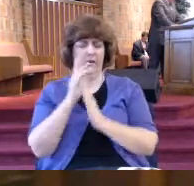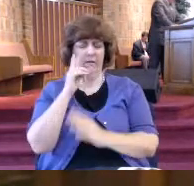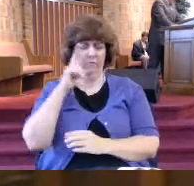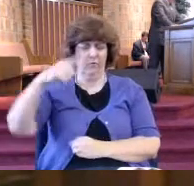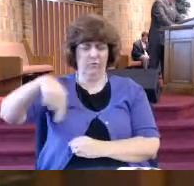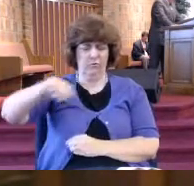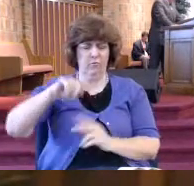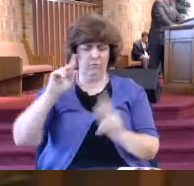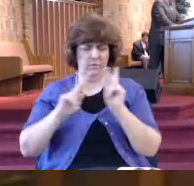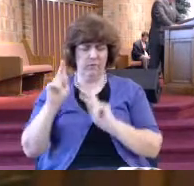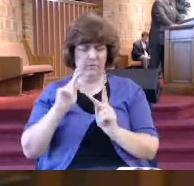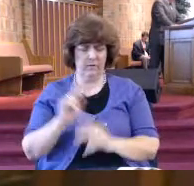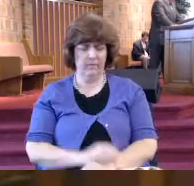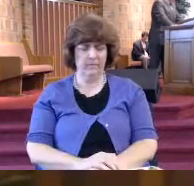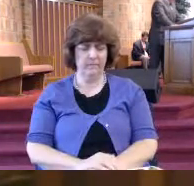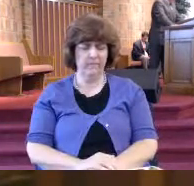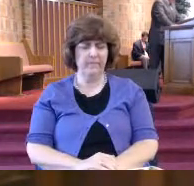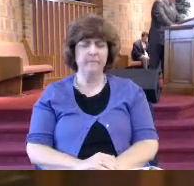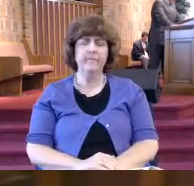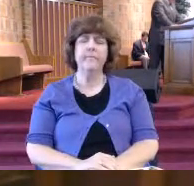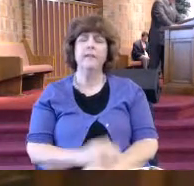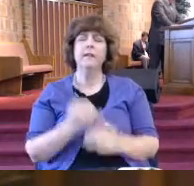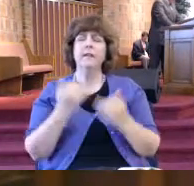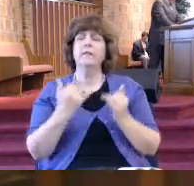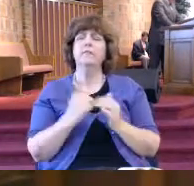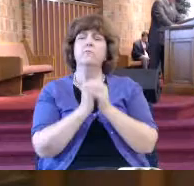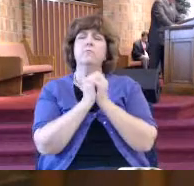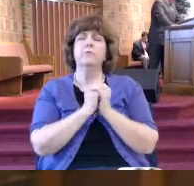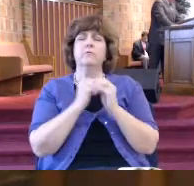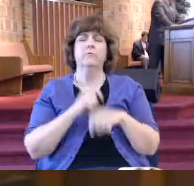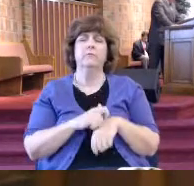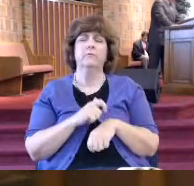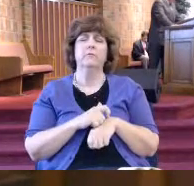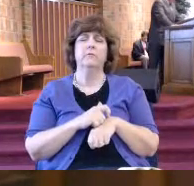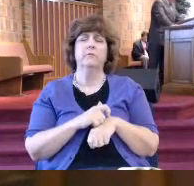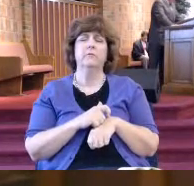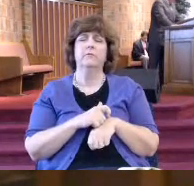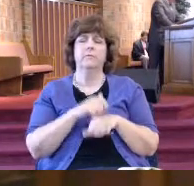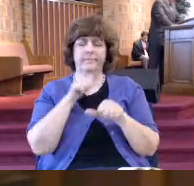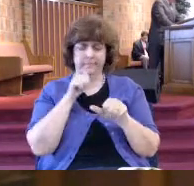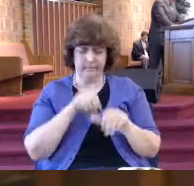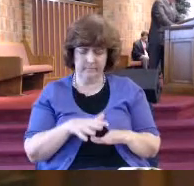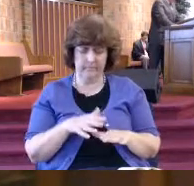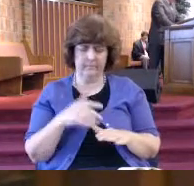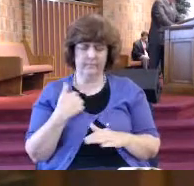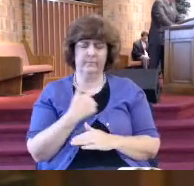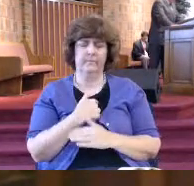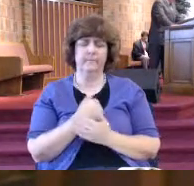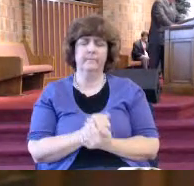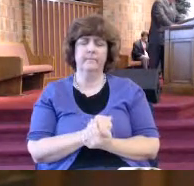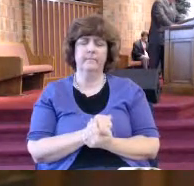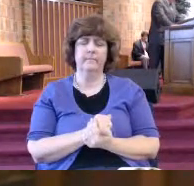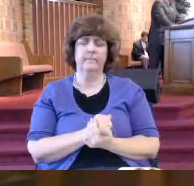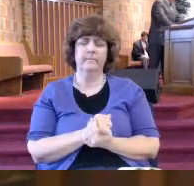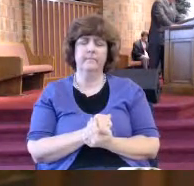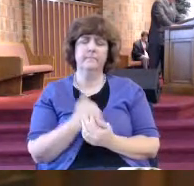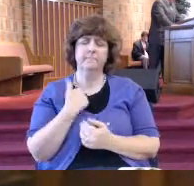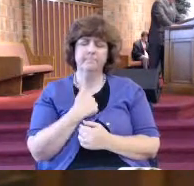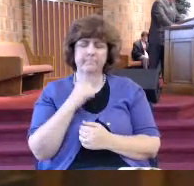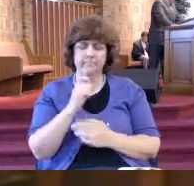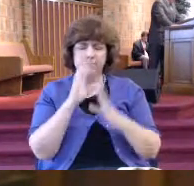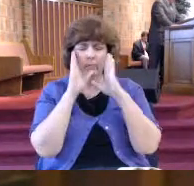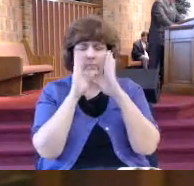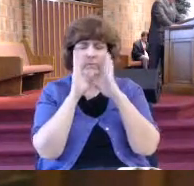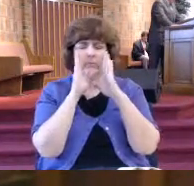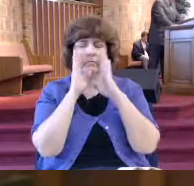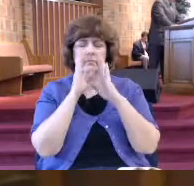We pray that you'll bless this service. As we go through this service, that we'll be attentive,